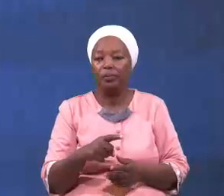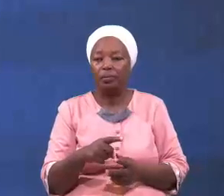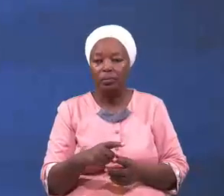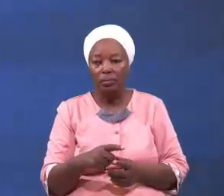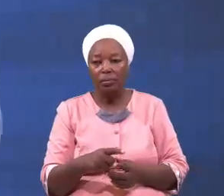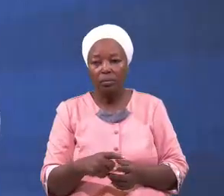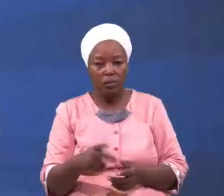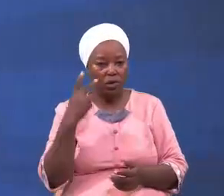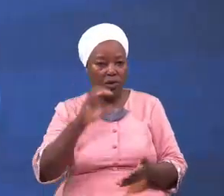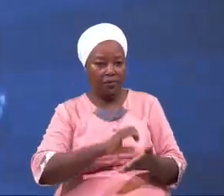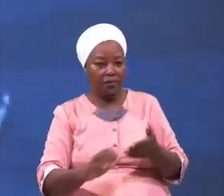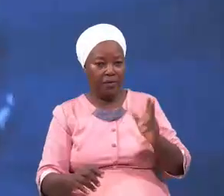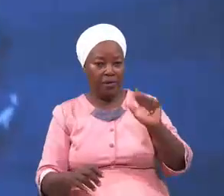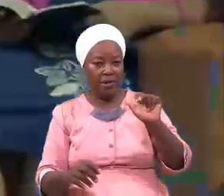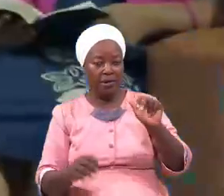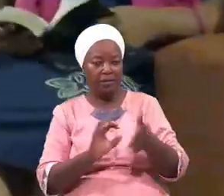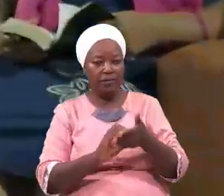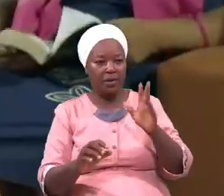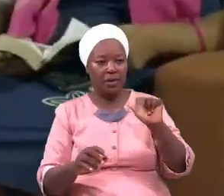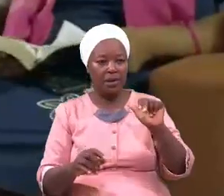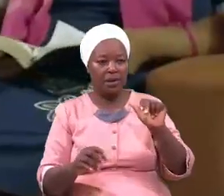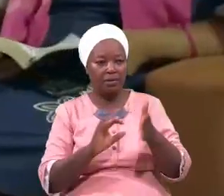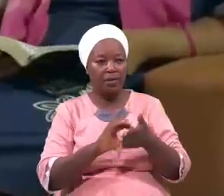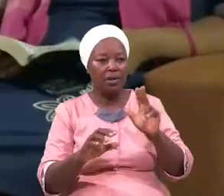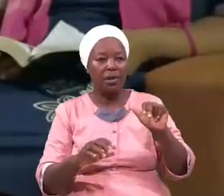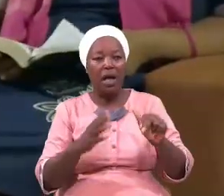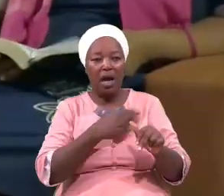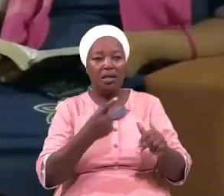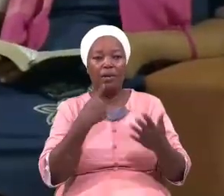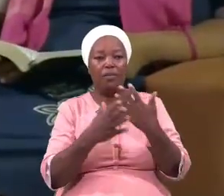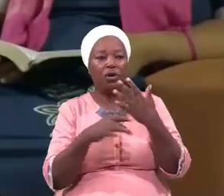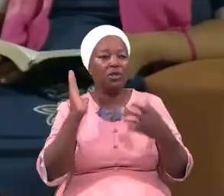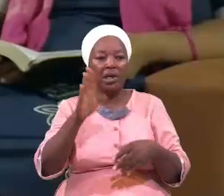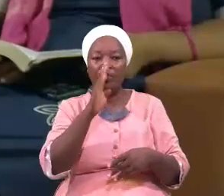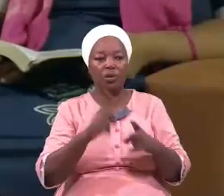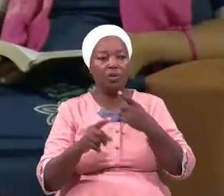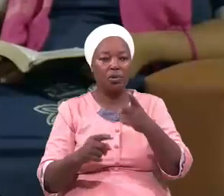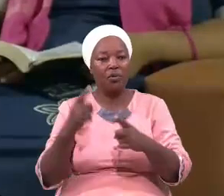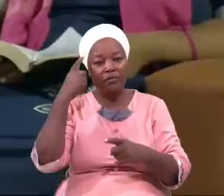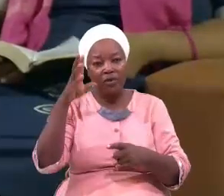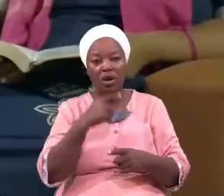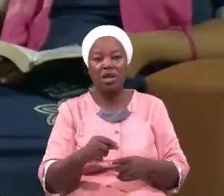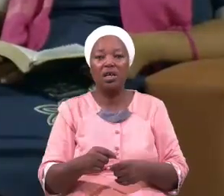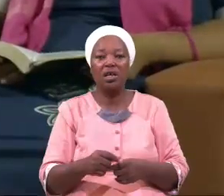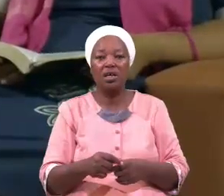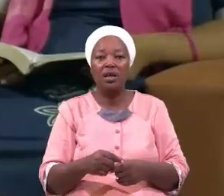Look at verse 13. Verse 13, and the blood shall be to you for a token